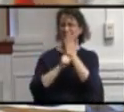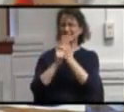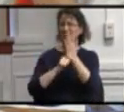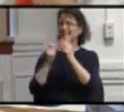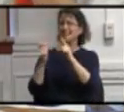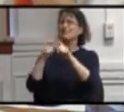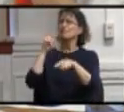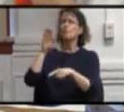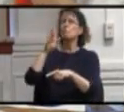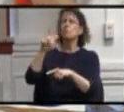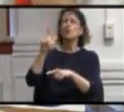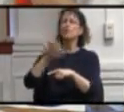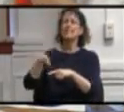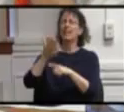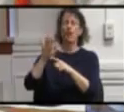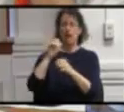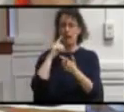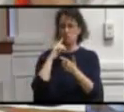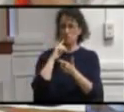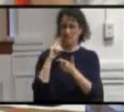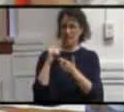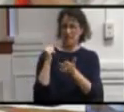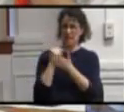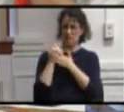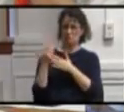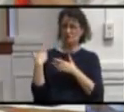that really made a difference the last time, from what I can tell.